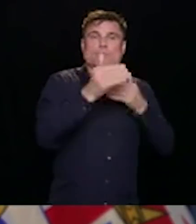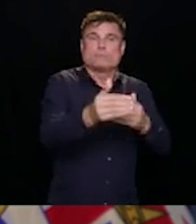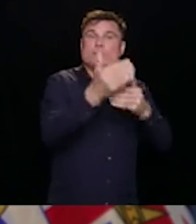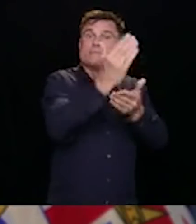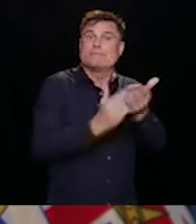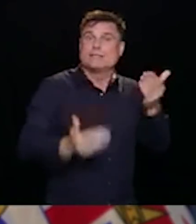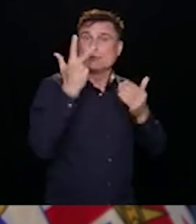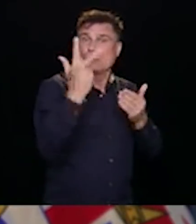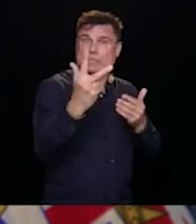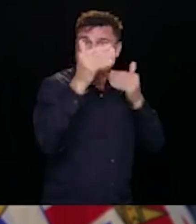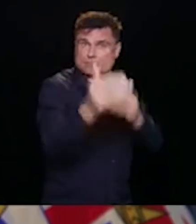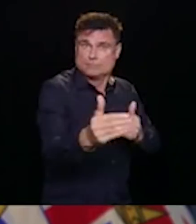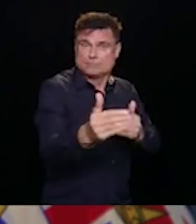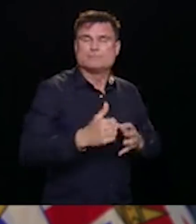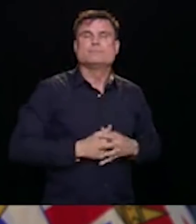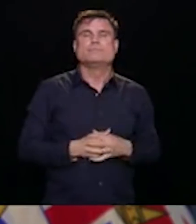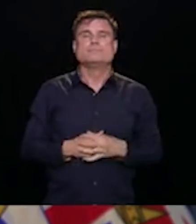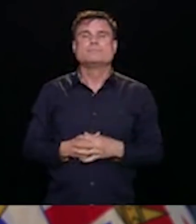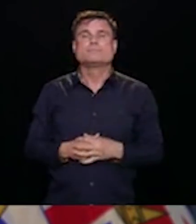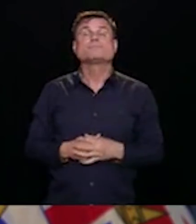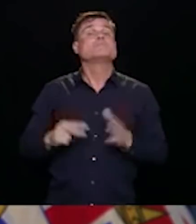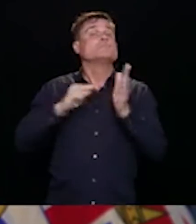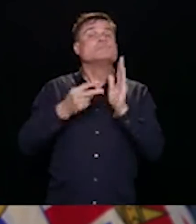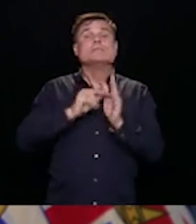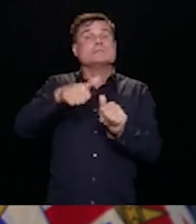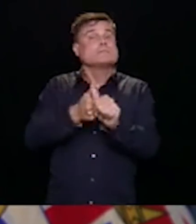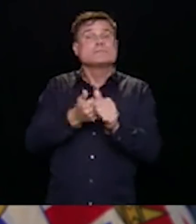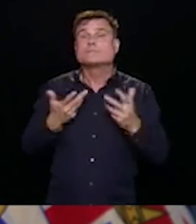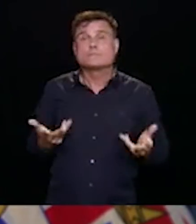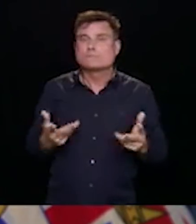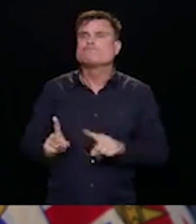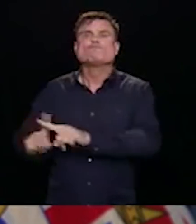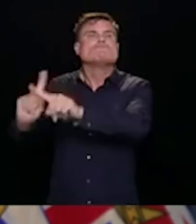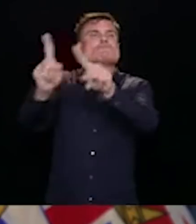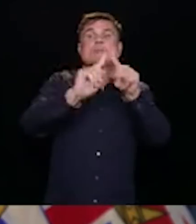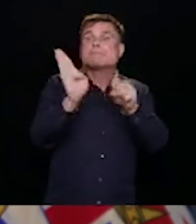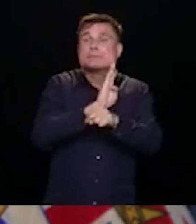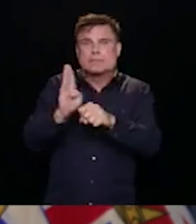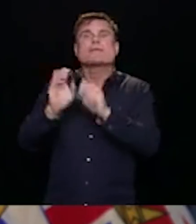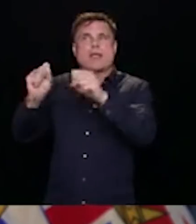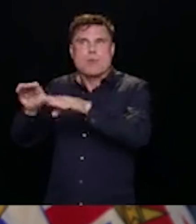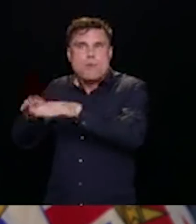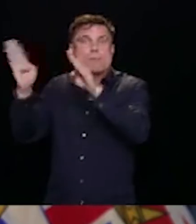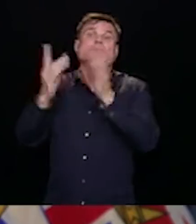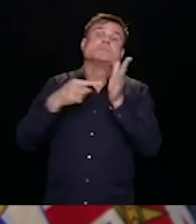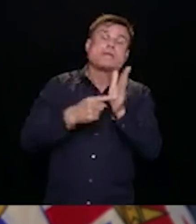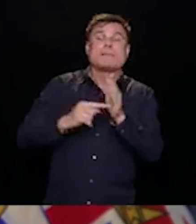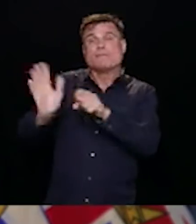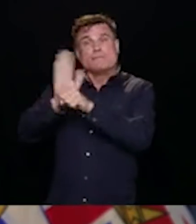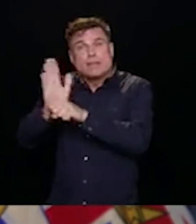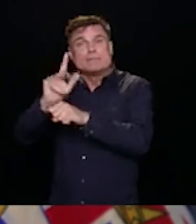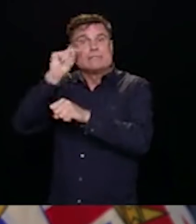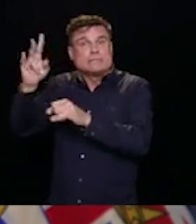the next phase of our restart plan. This means more parts of our economy, such as the film industry, hotels,